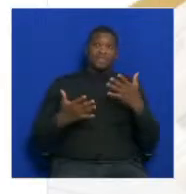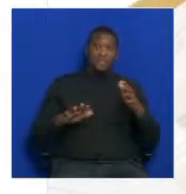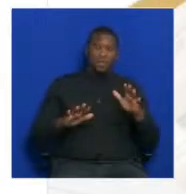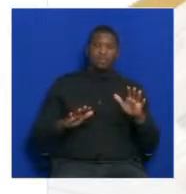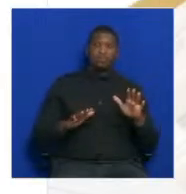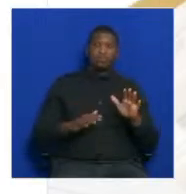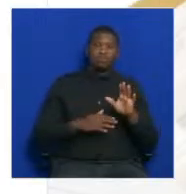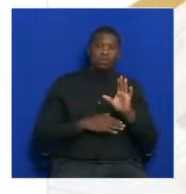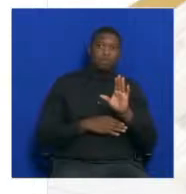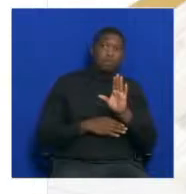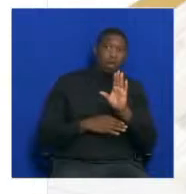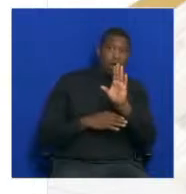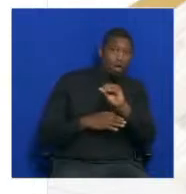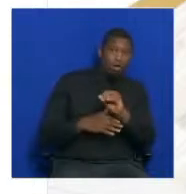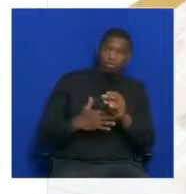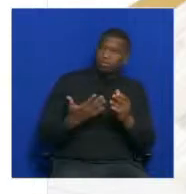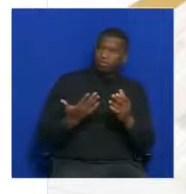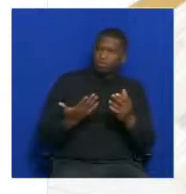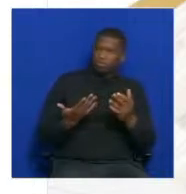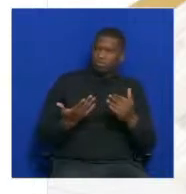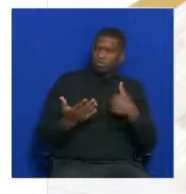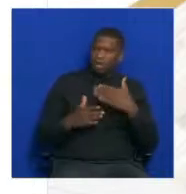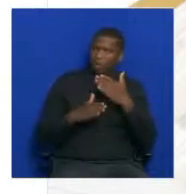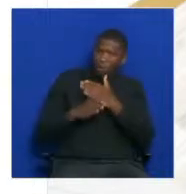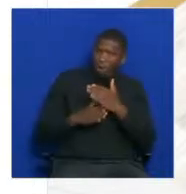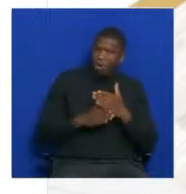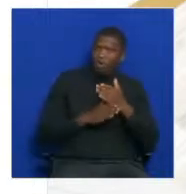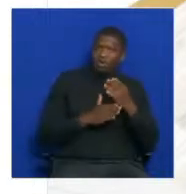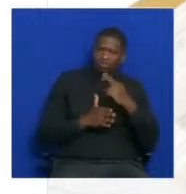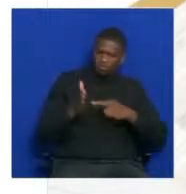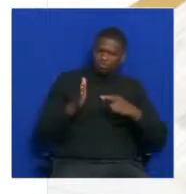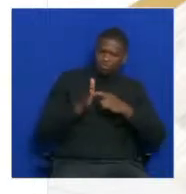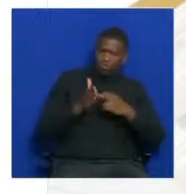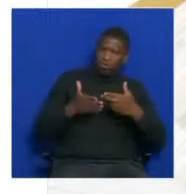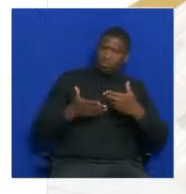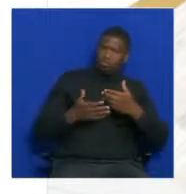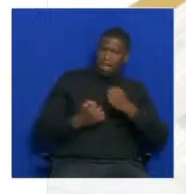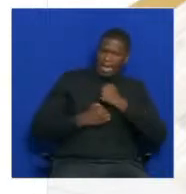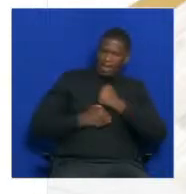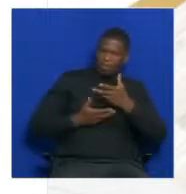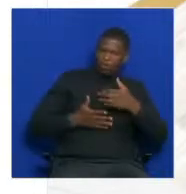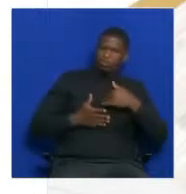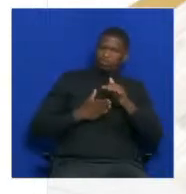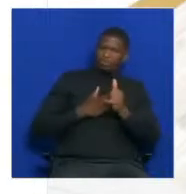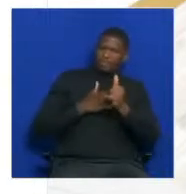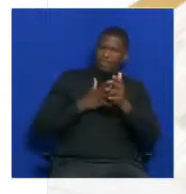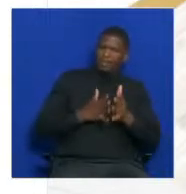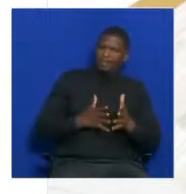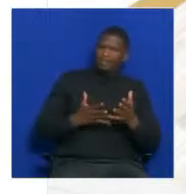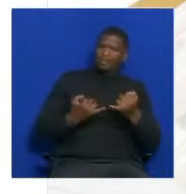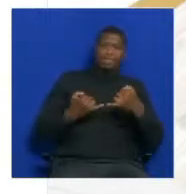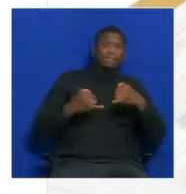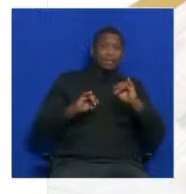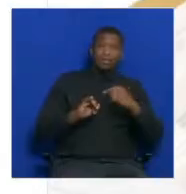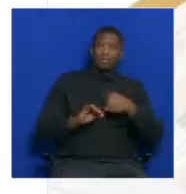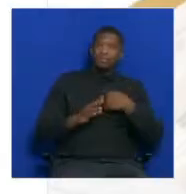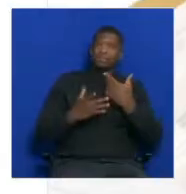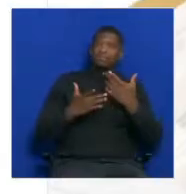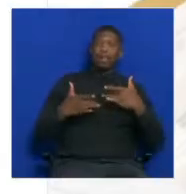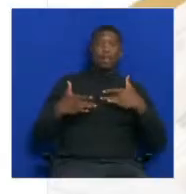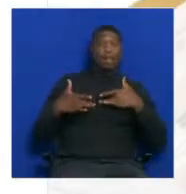why, given my position and the leadership role I ordinarily play, I did not raise concerns at the time or